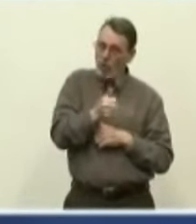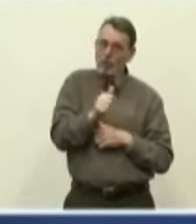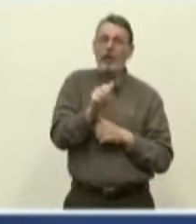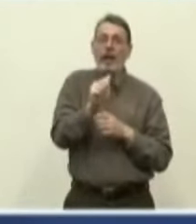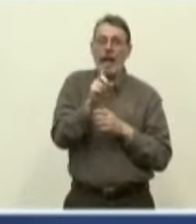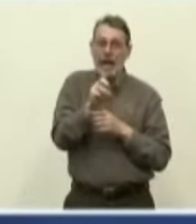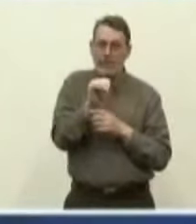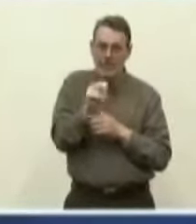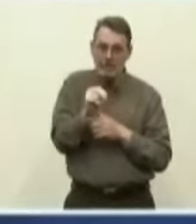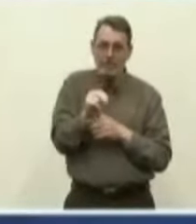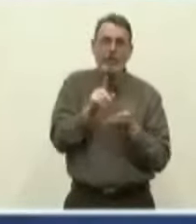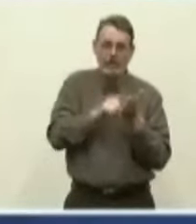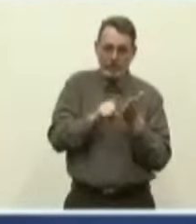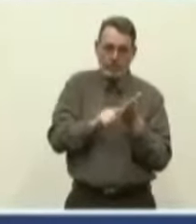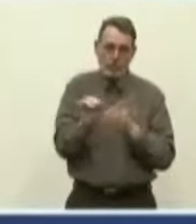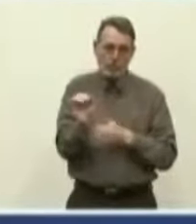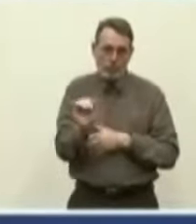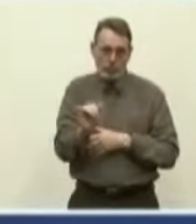investigation.